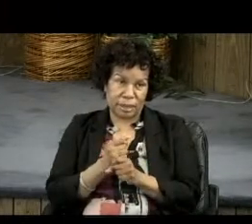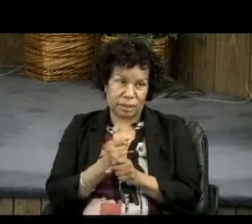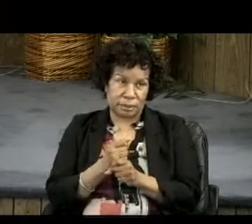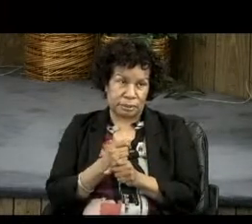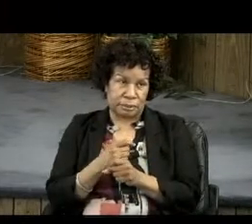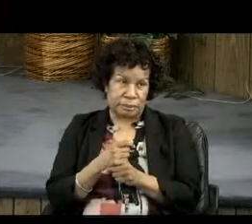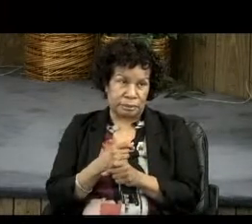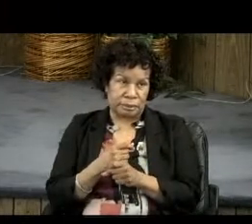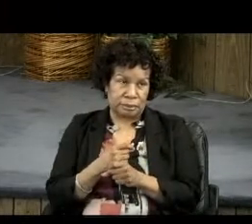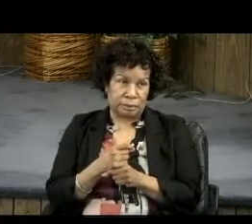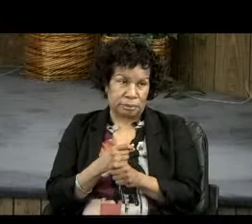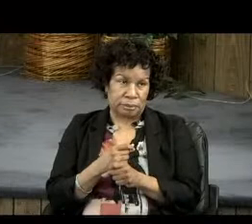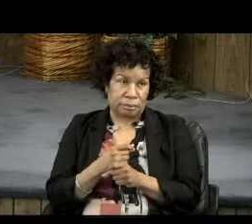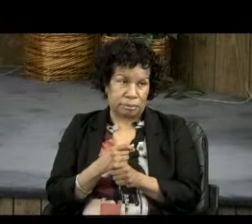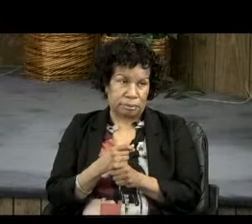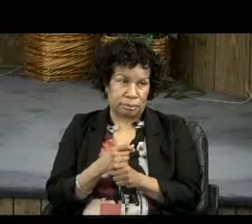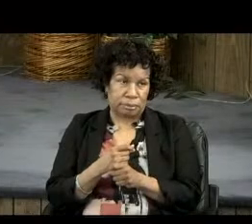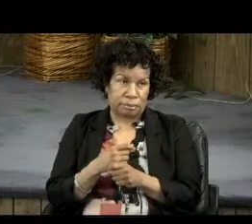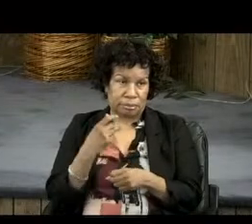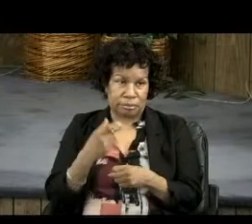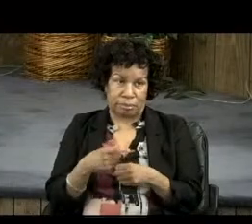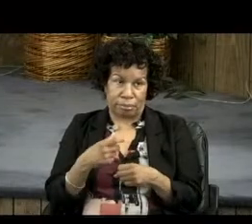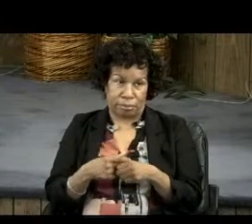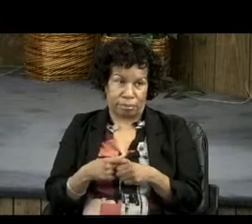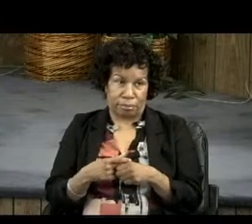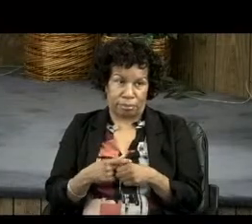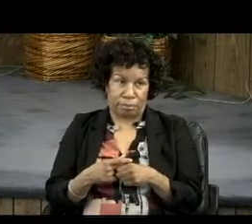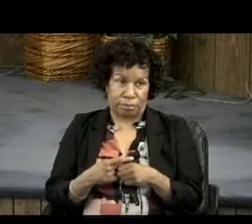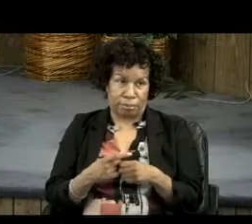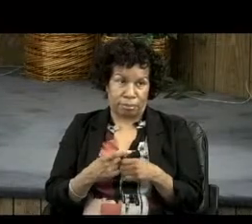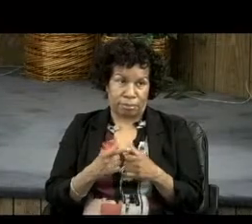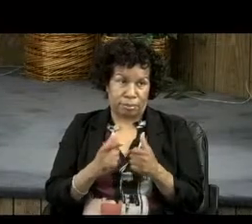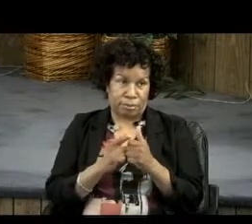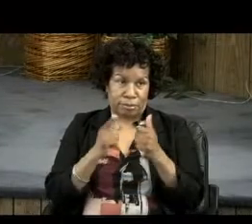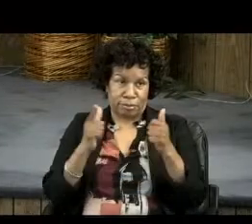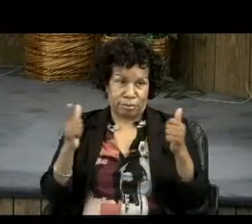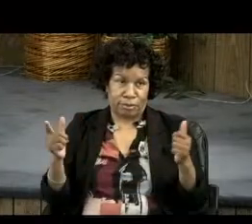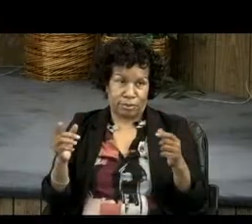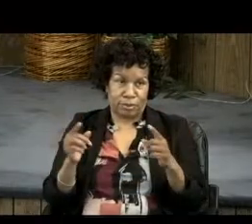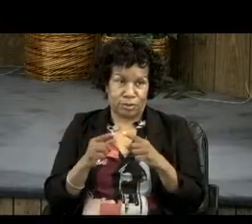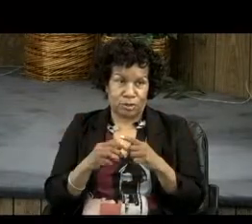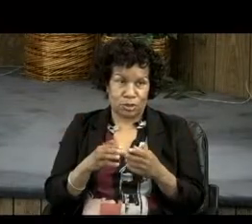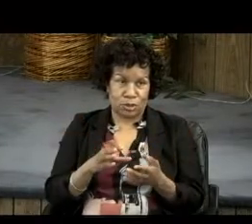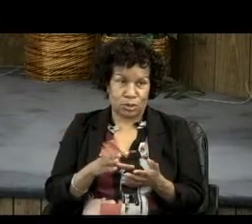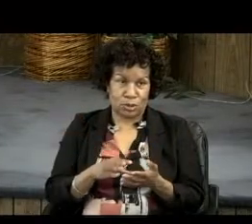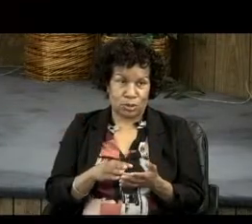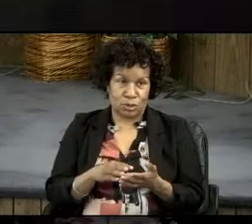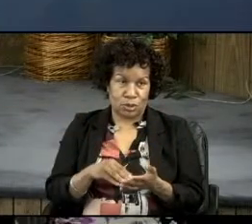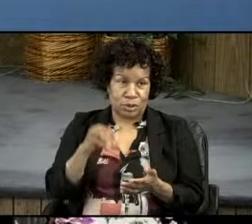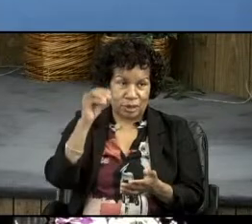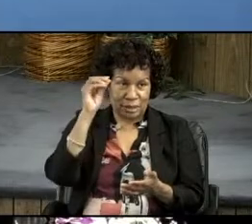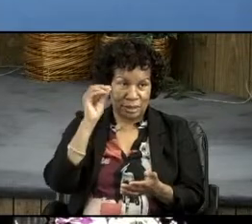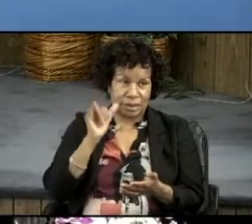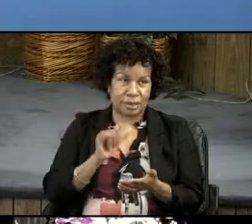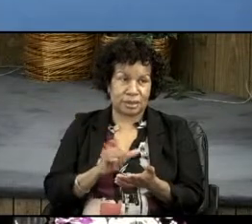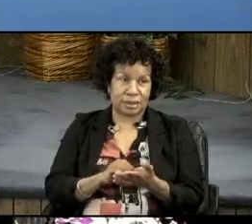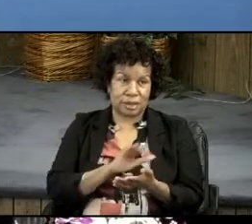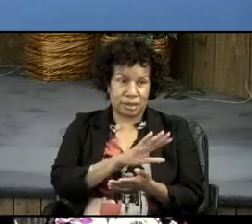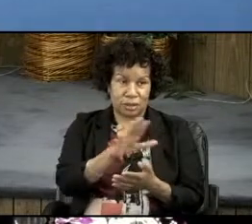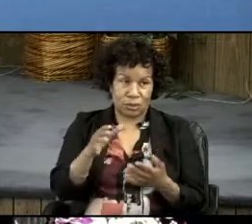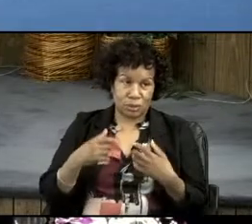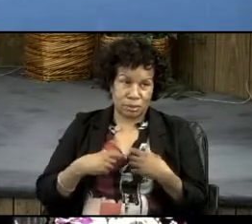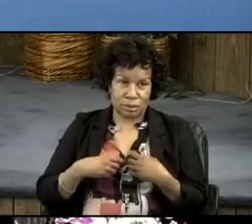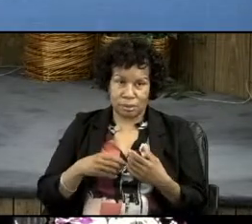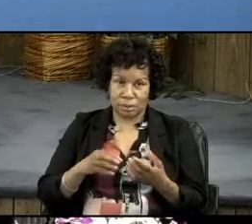the issue is you ain't got no business talking to them. You know what happened after this? Eliab, throughout all these accusations,